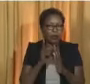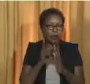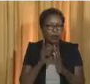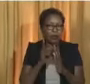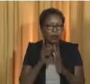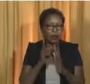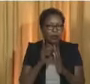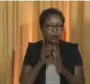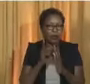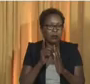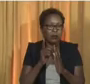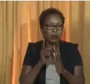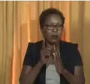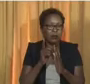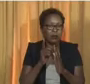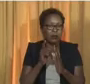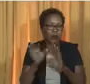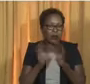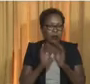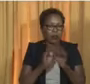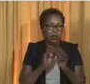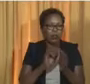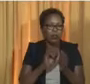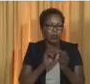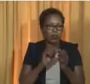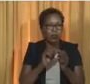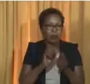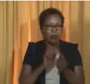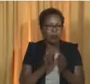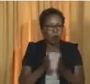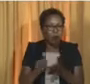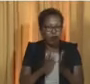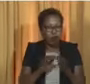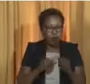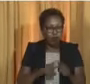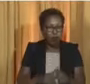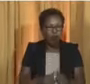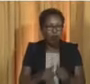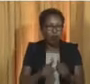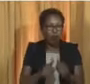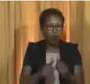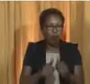interpretive model to be followed, in that case, the vetting board.